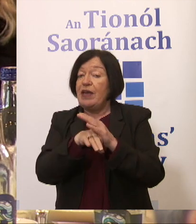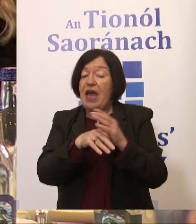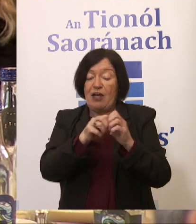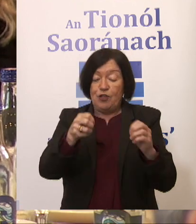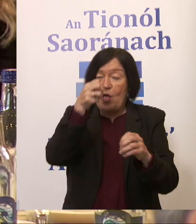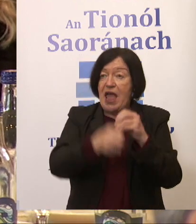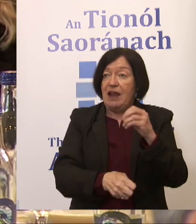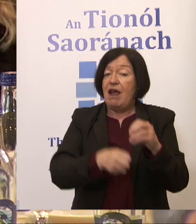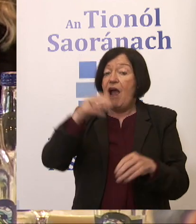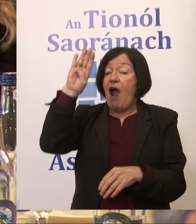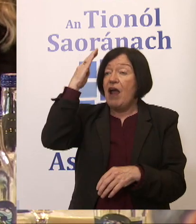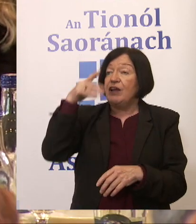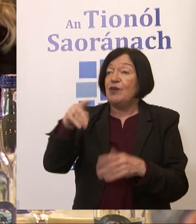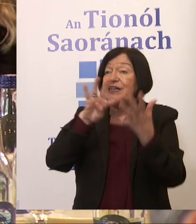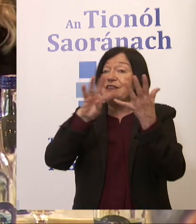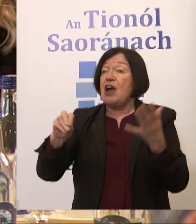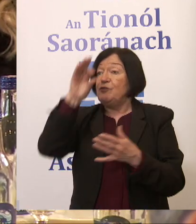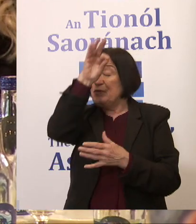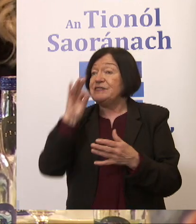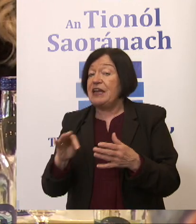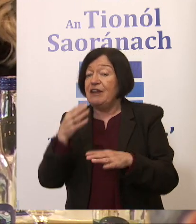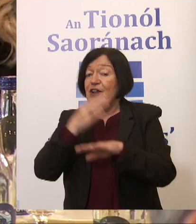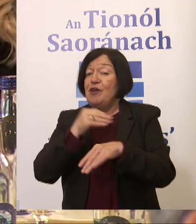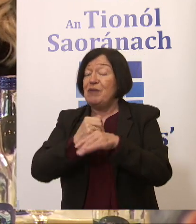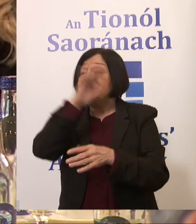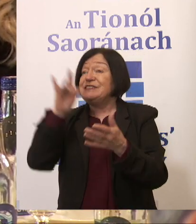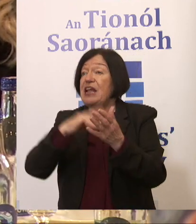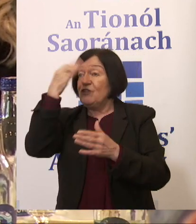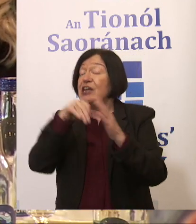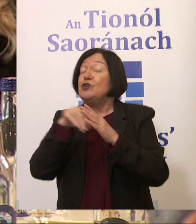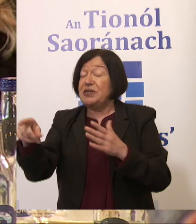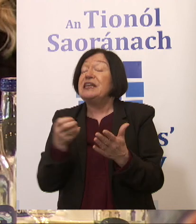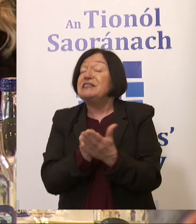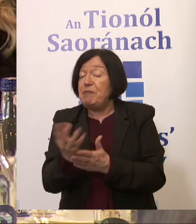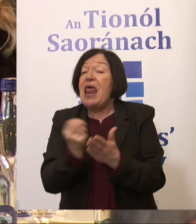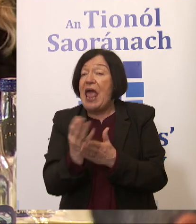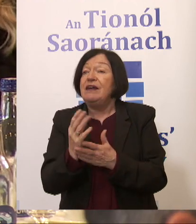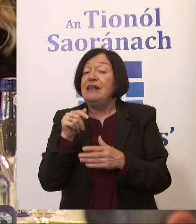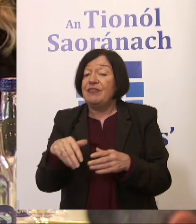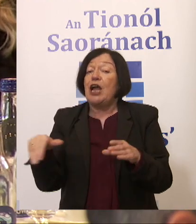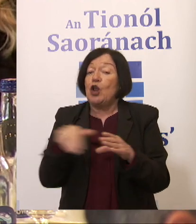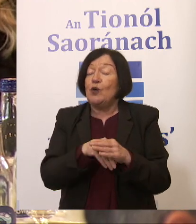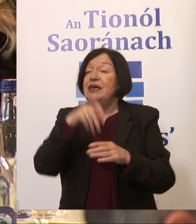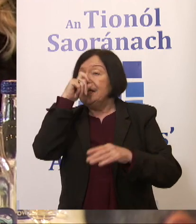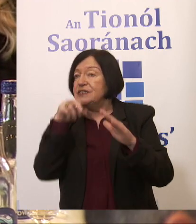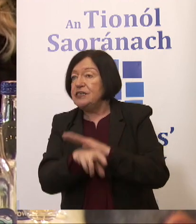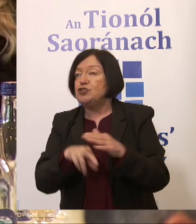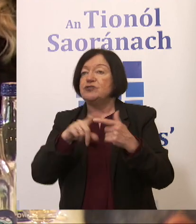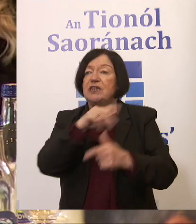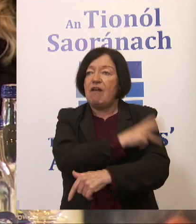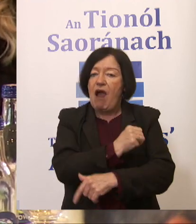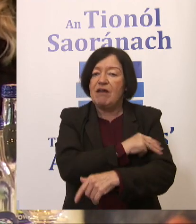end you had Ireland, where 90% were employed by central government, and you did explain to us that that did include teachers and guards